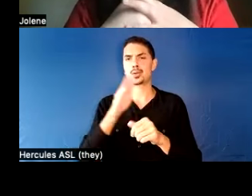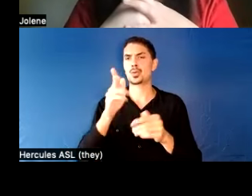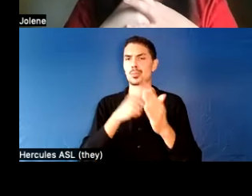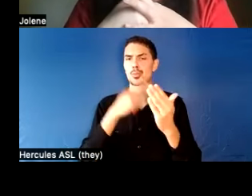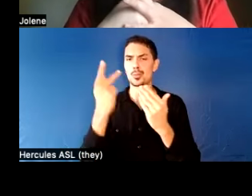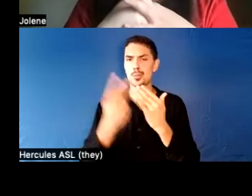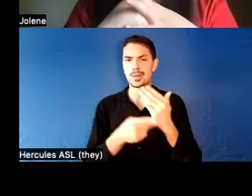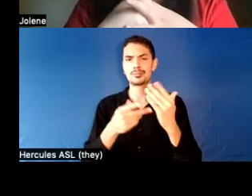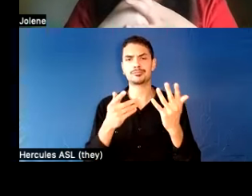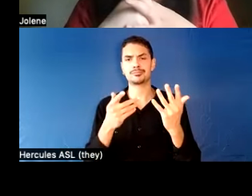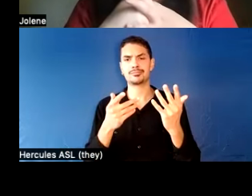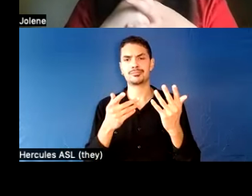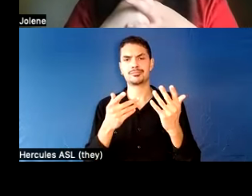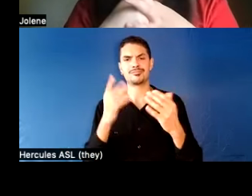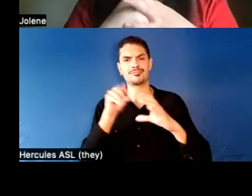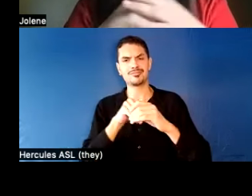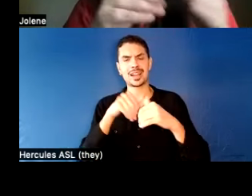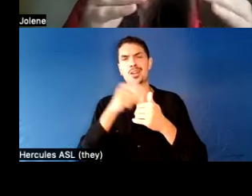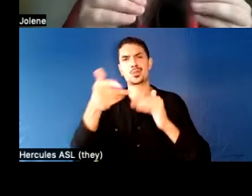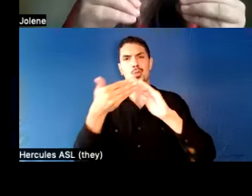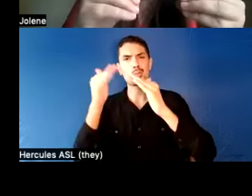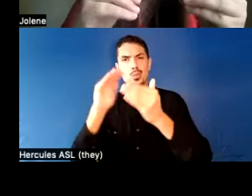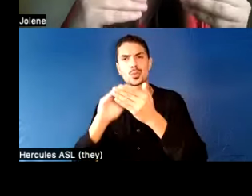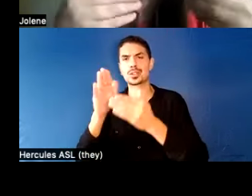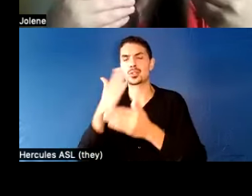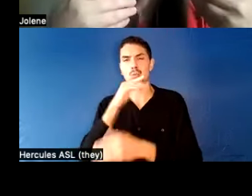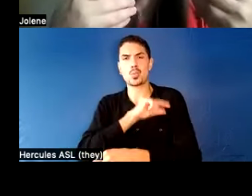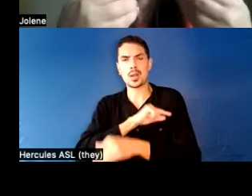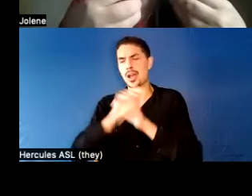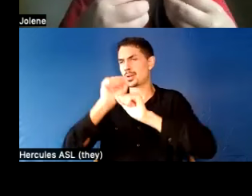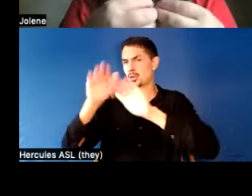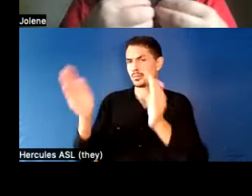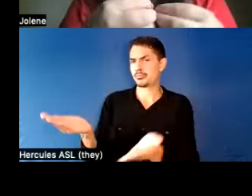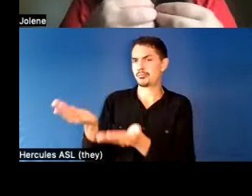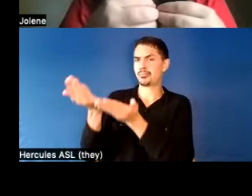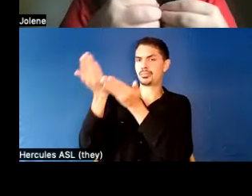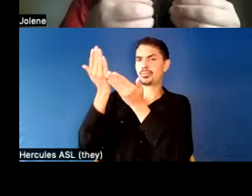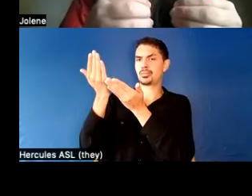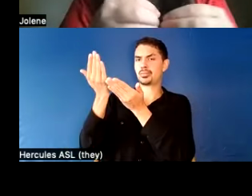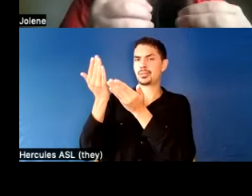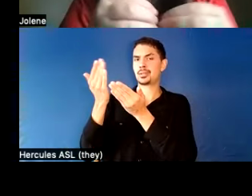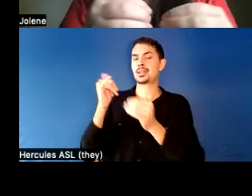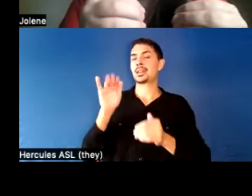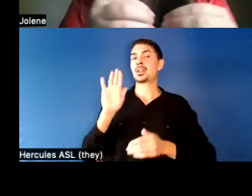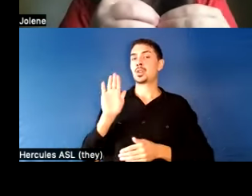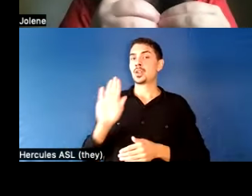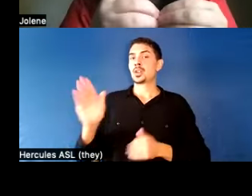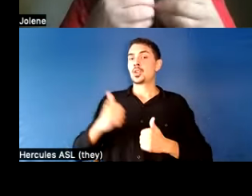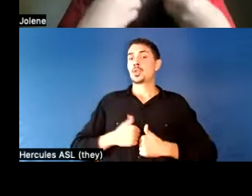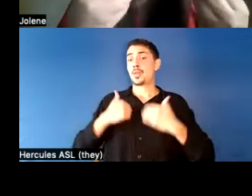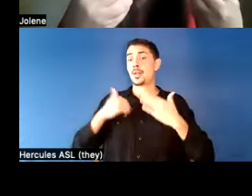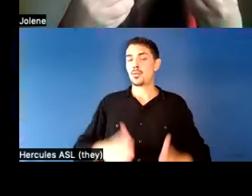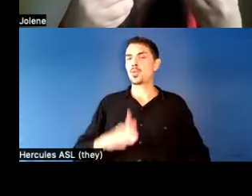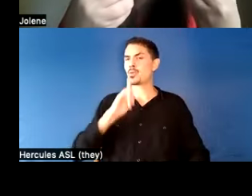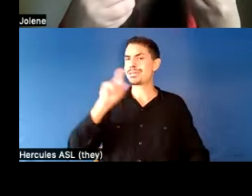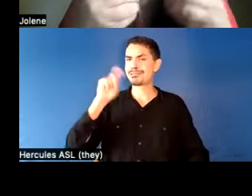your community, and how can you leverage that? And how can you have that help you be more guided by what survivors really need, and not